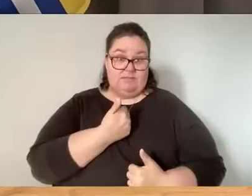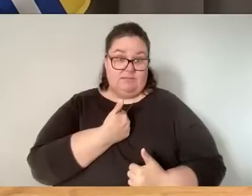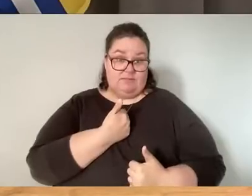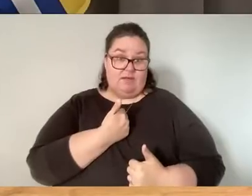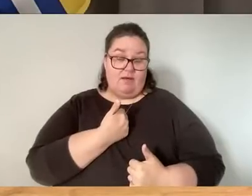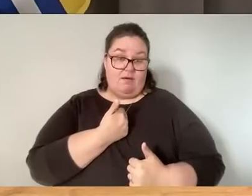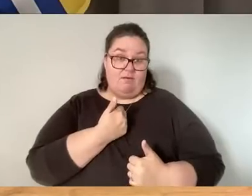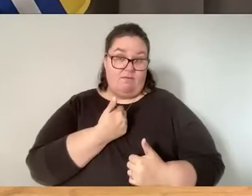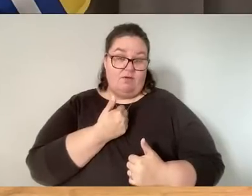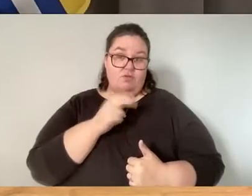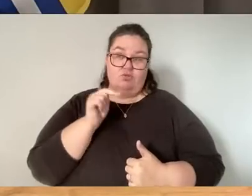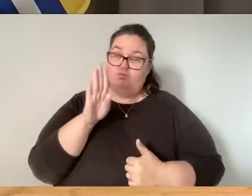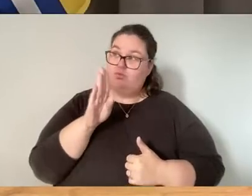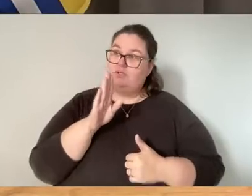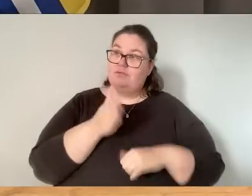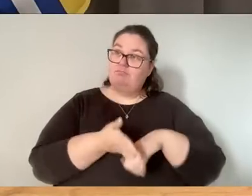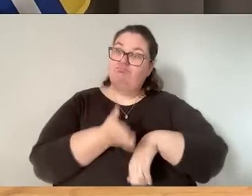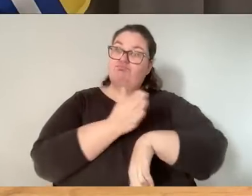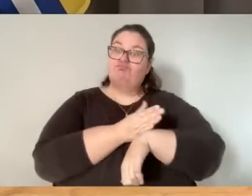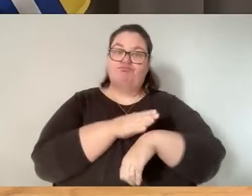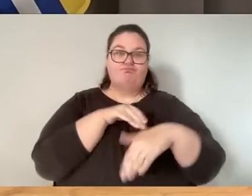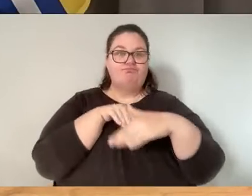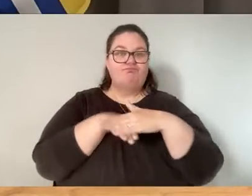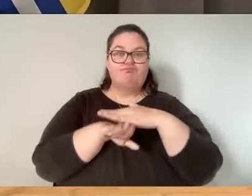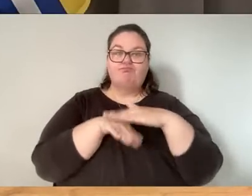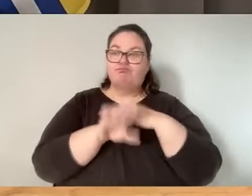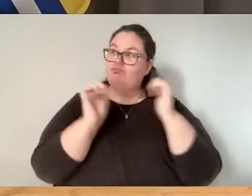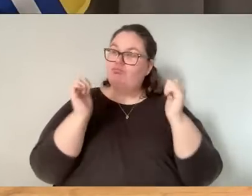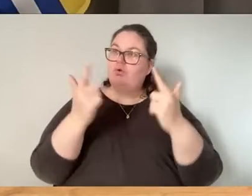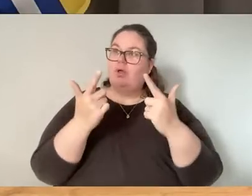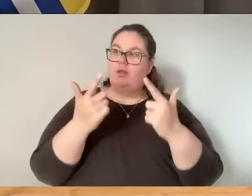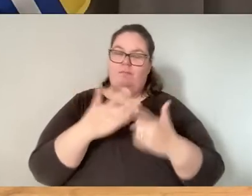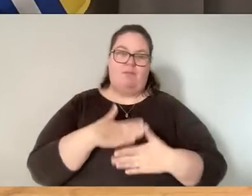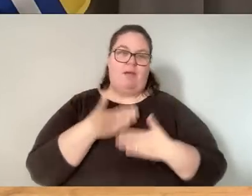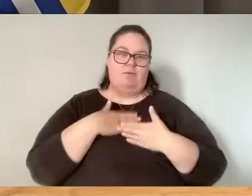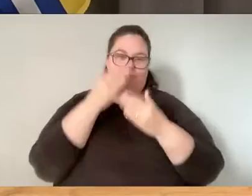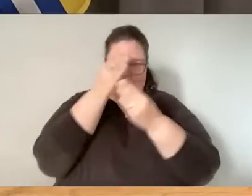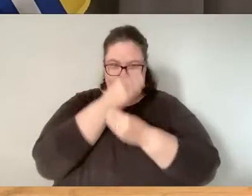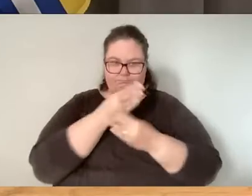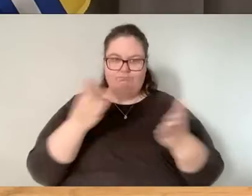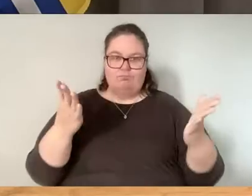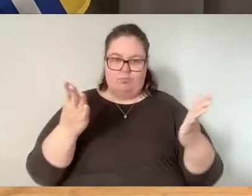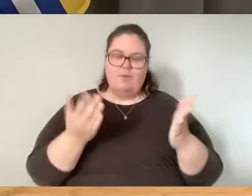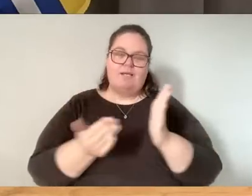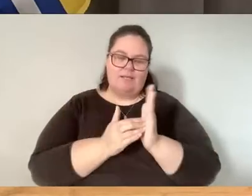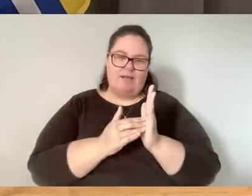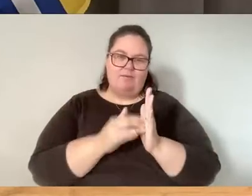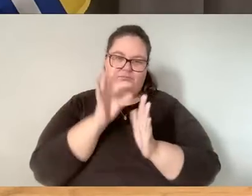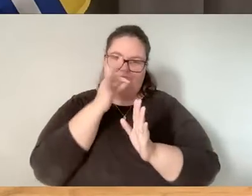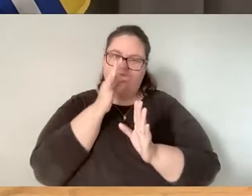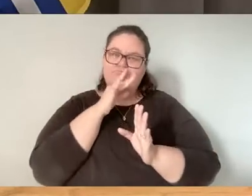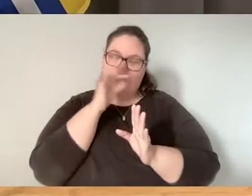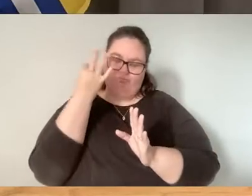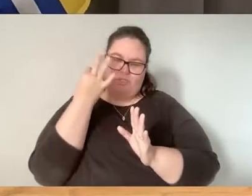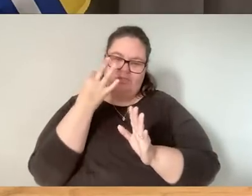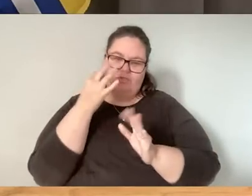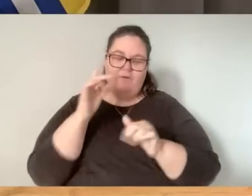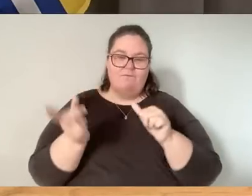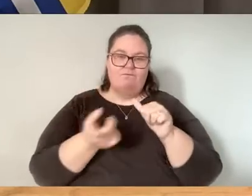I'm excited to be here this morning to officially release New Brunswick's first ever strategic plan on